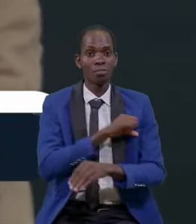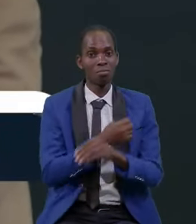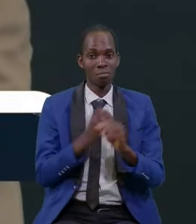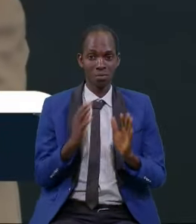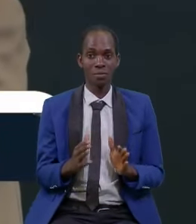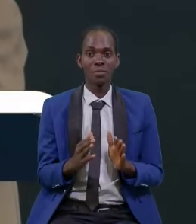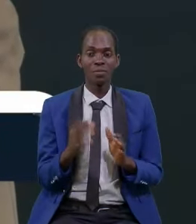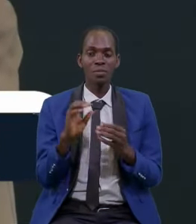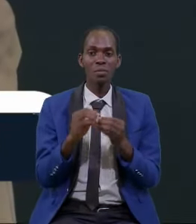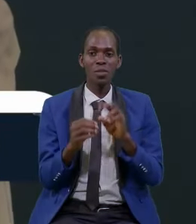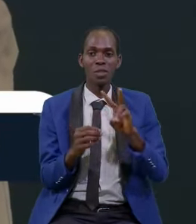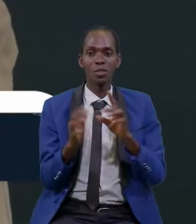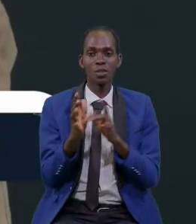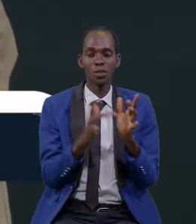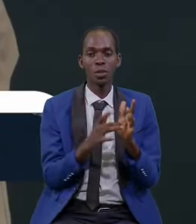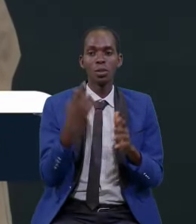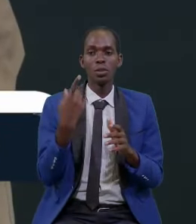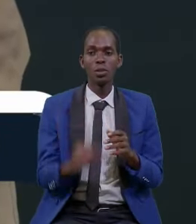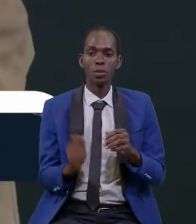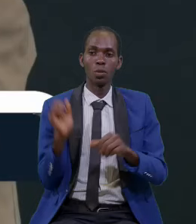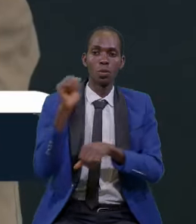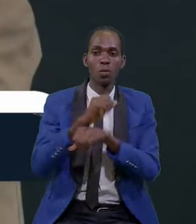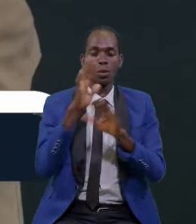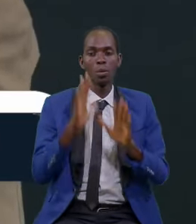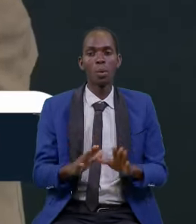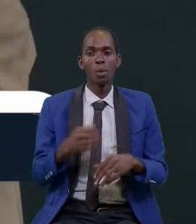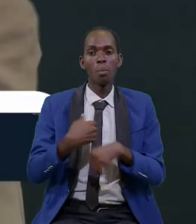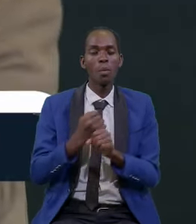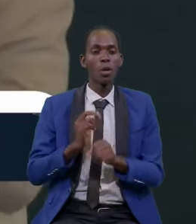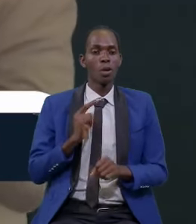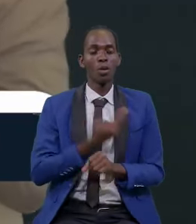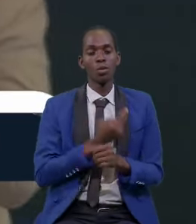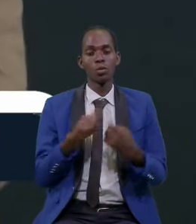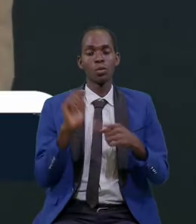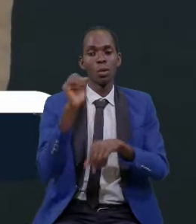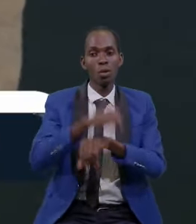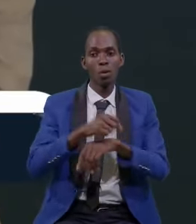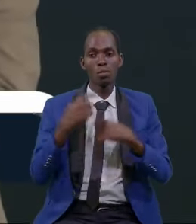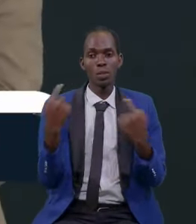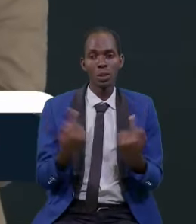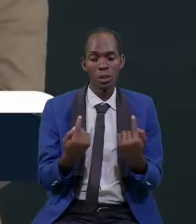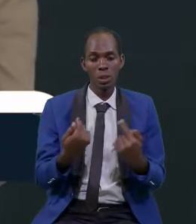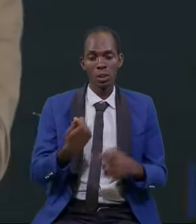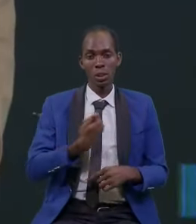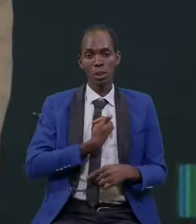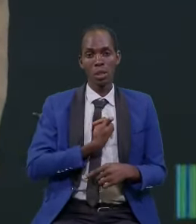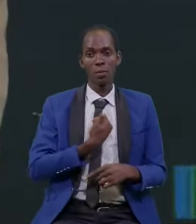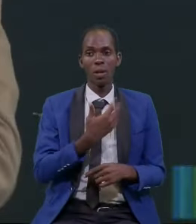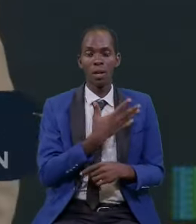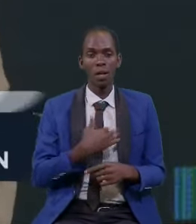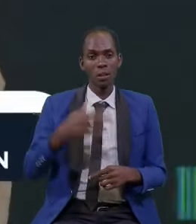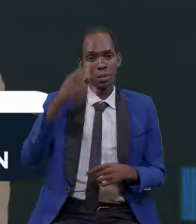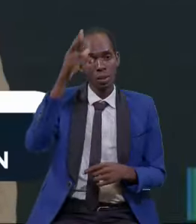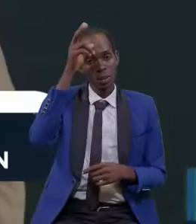making us overcome sin, self, and Satan. Number three, Jesus,